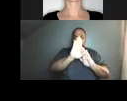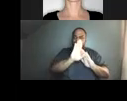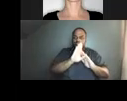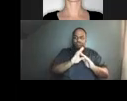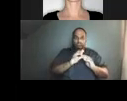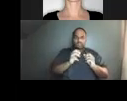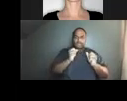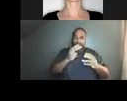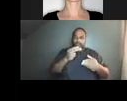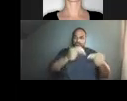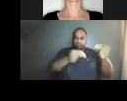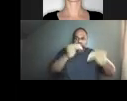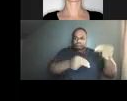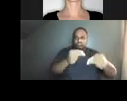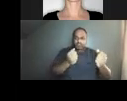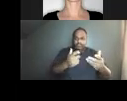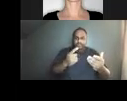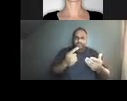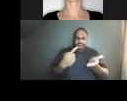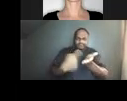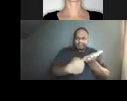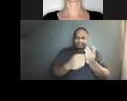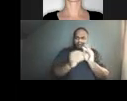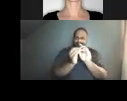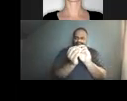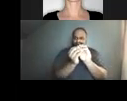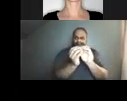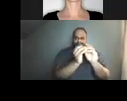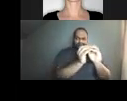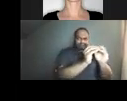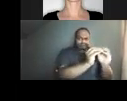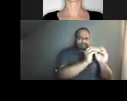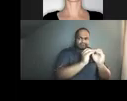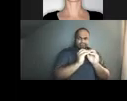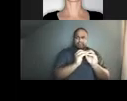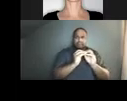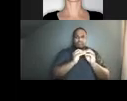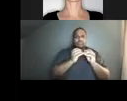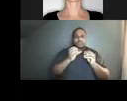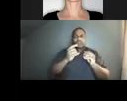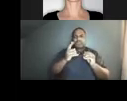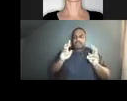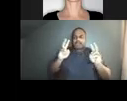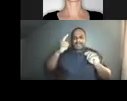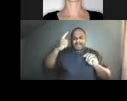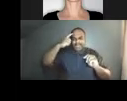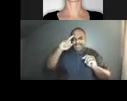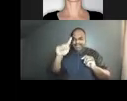see several consulting and sort of think tank and